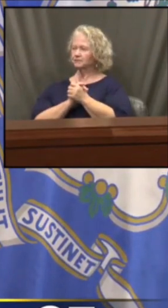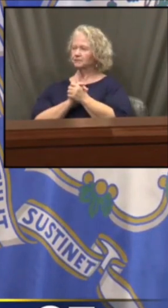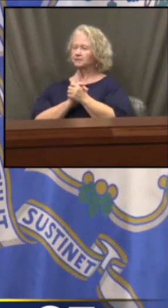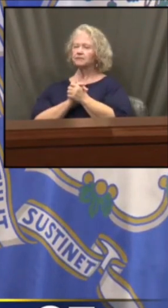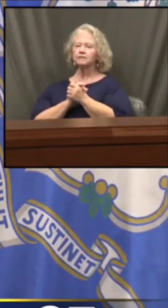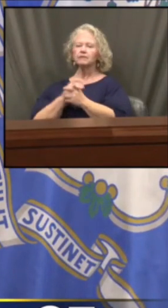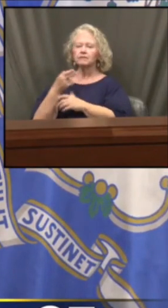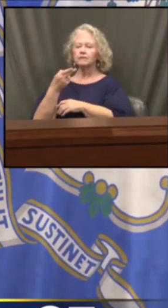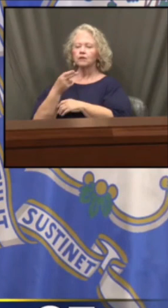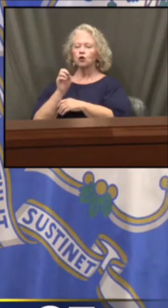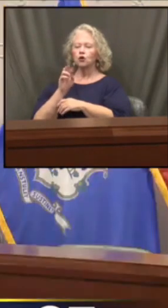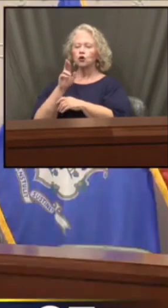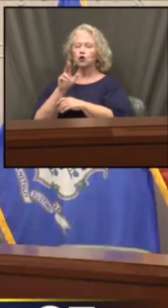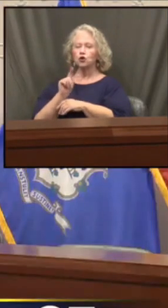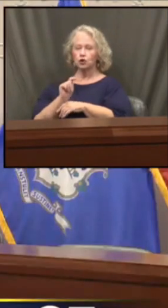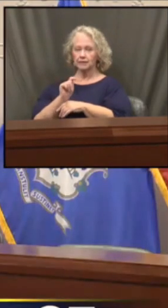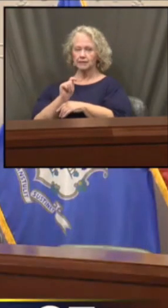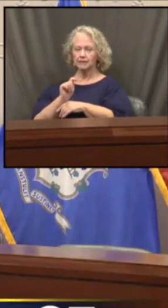Hearst, Connecticut Media.